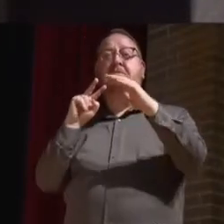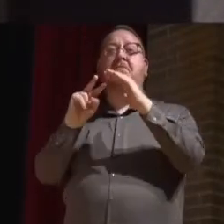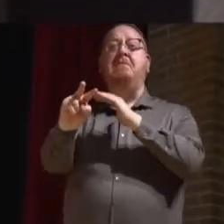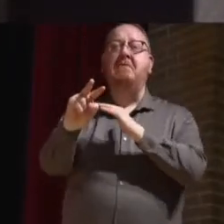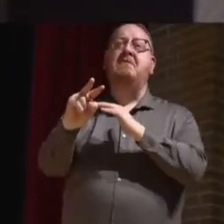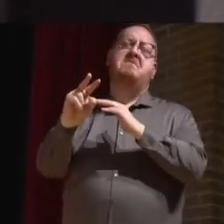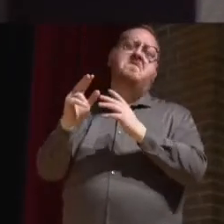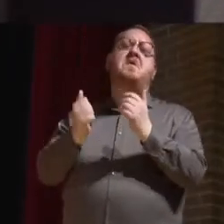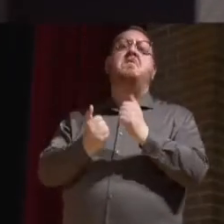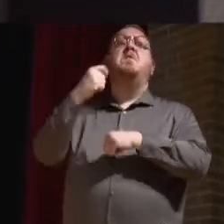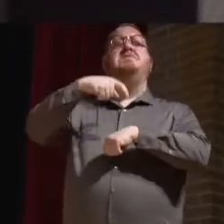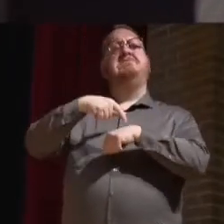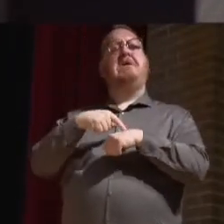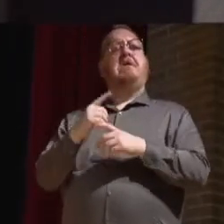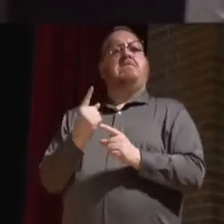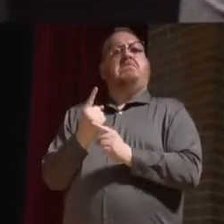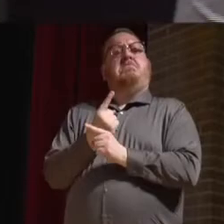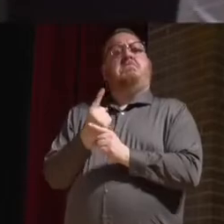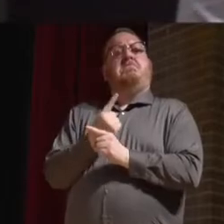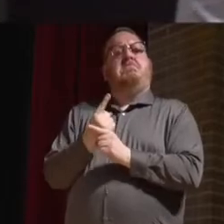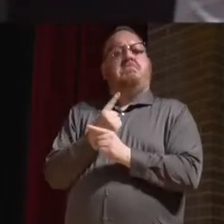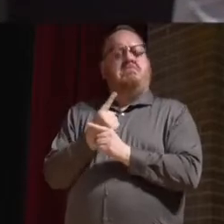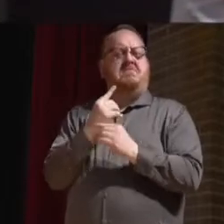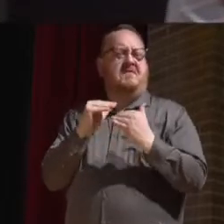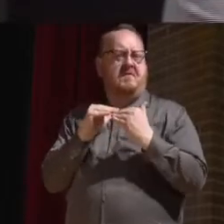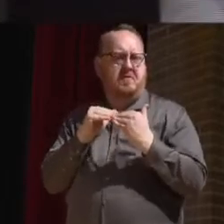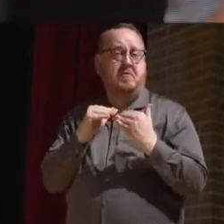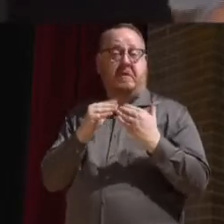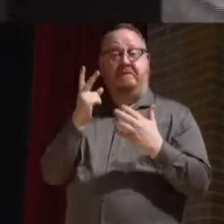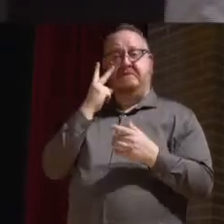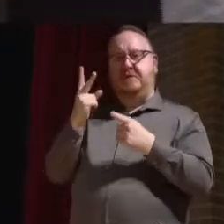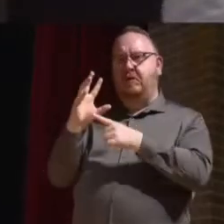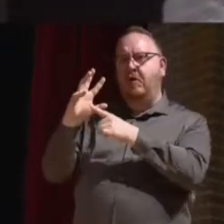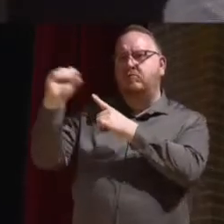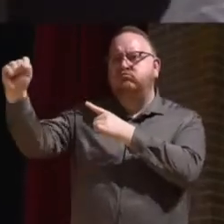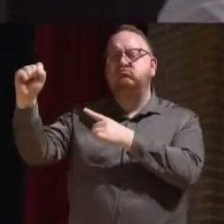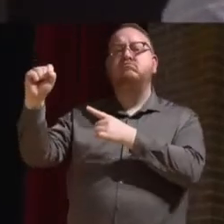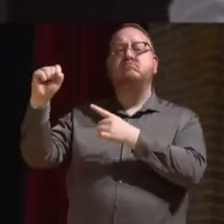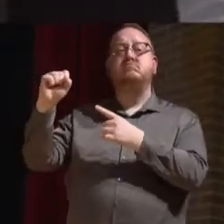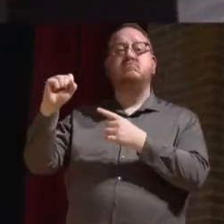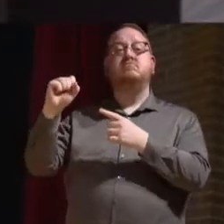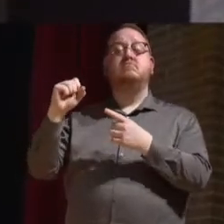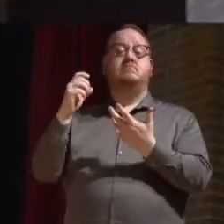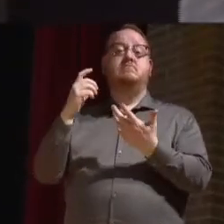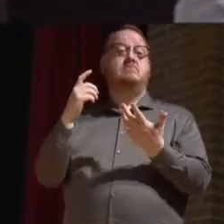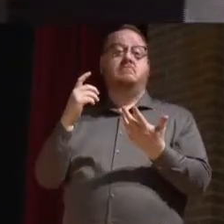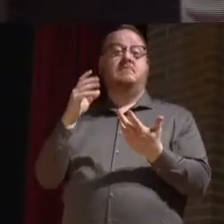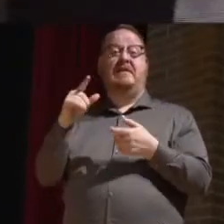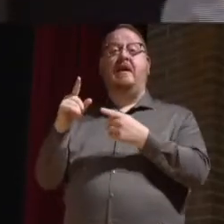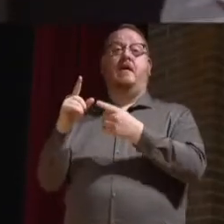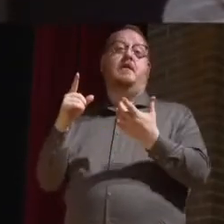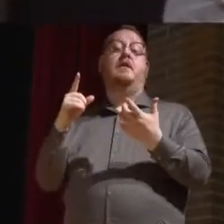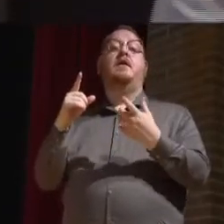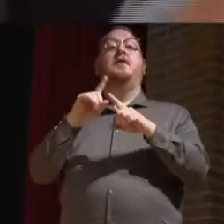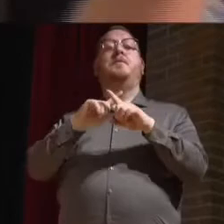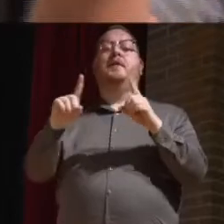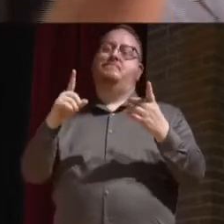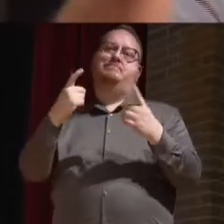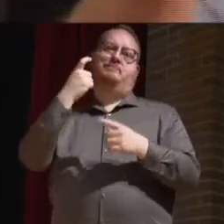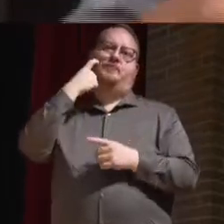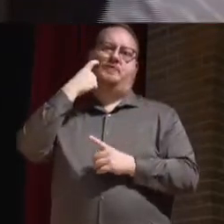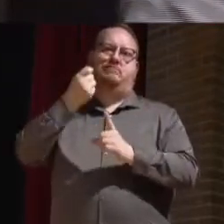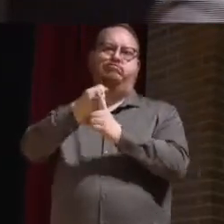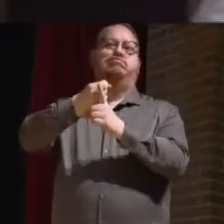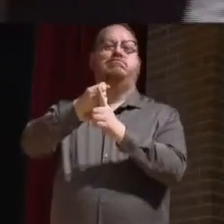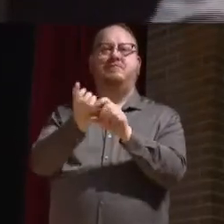And I see great things coming from it. It's just COVID, whack, schools, pull plug, and you